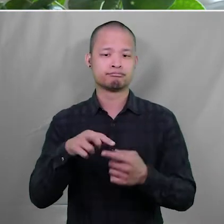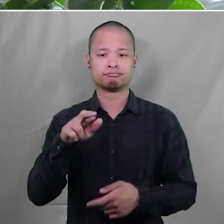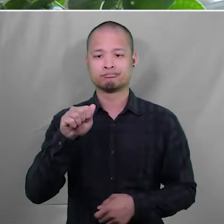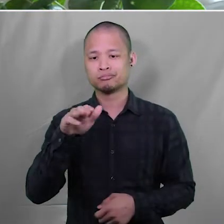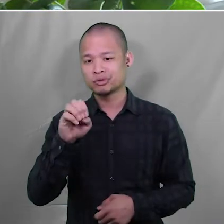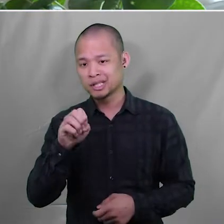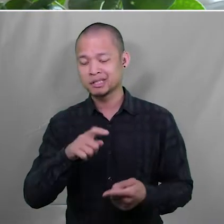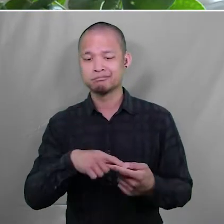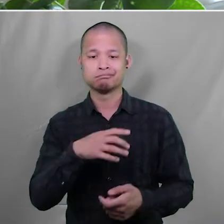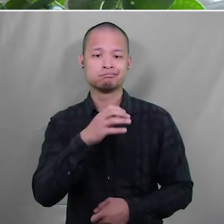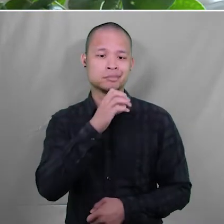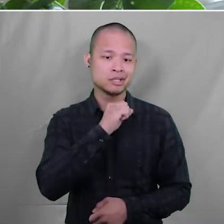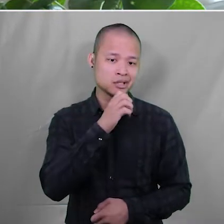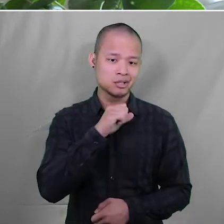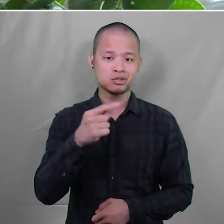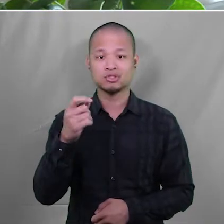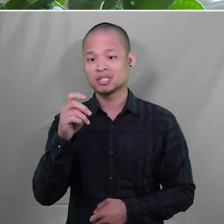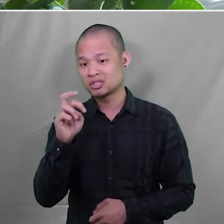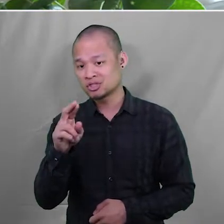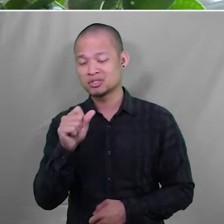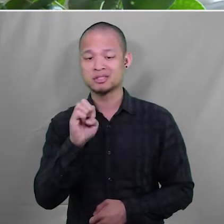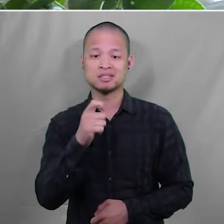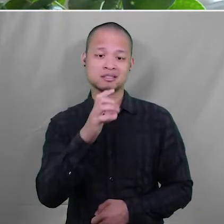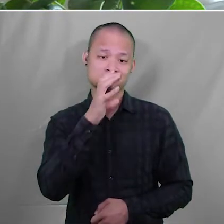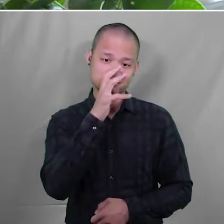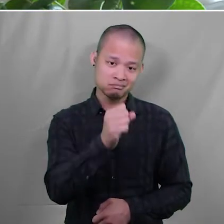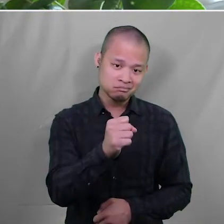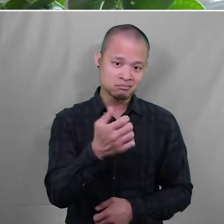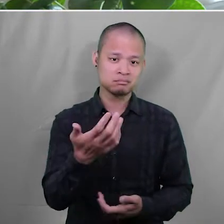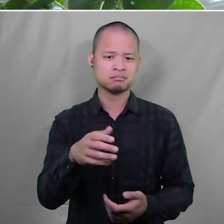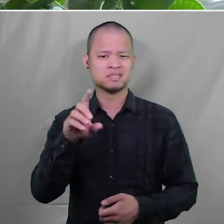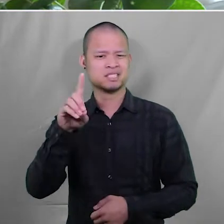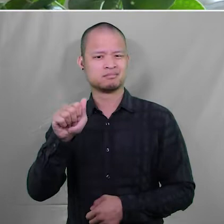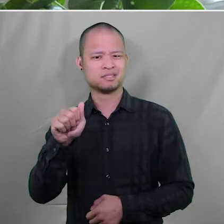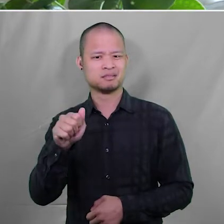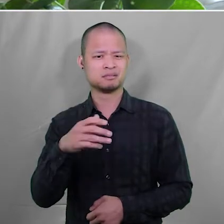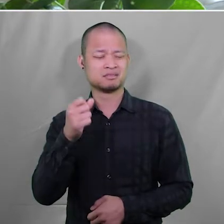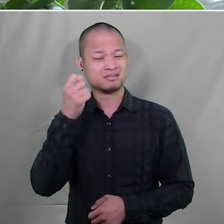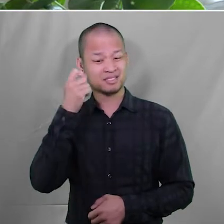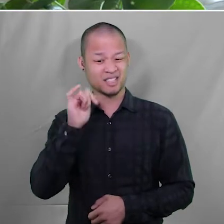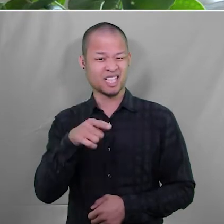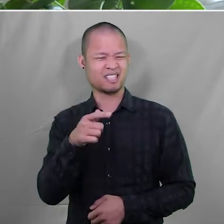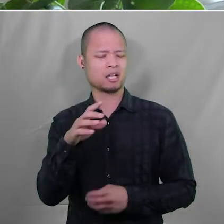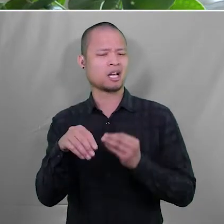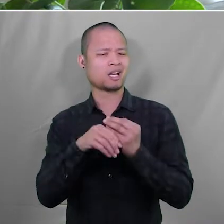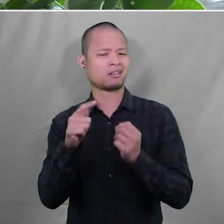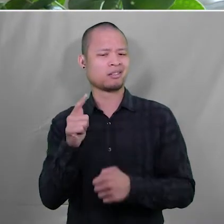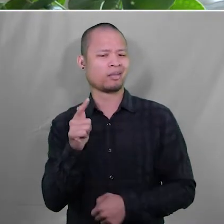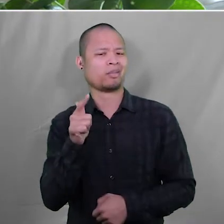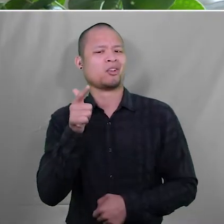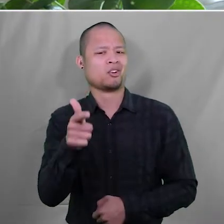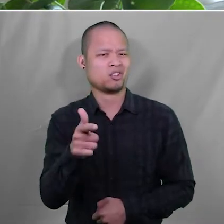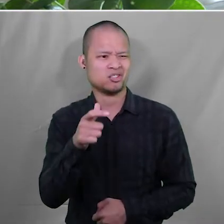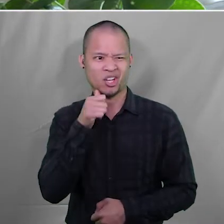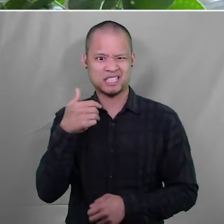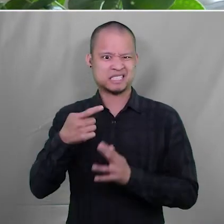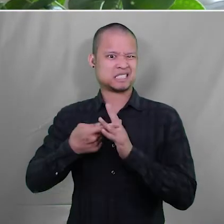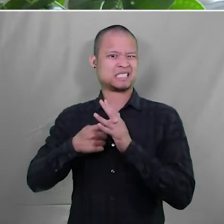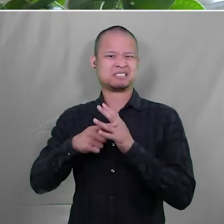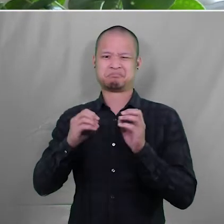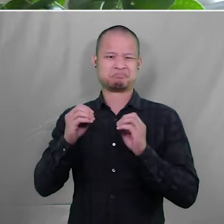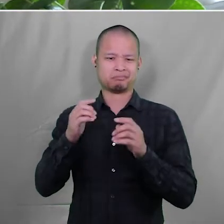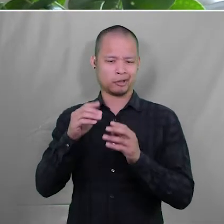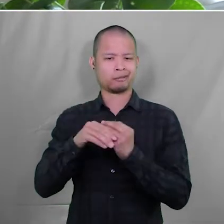have race, age, gender, sexual orientation, and disability was not mentioned at first, but it was folded in at a later